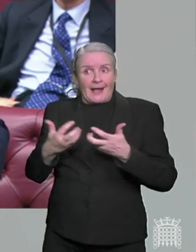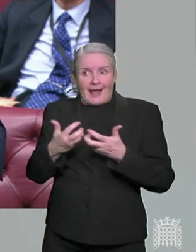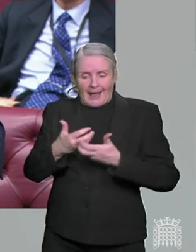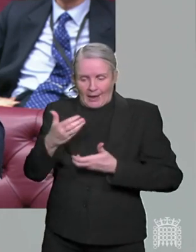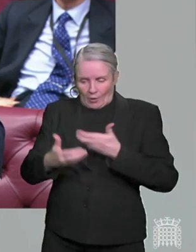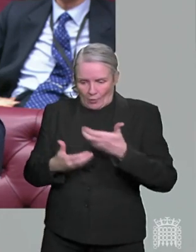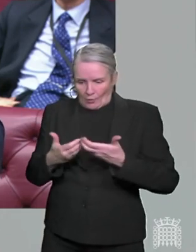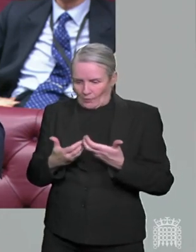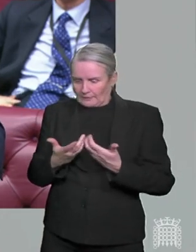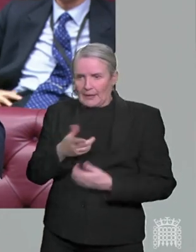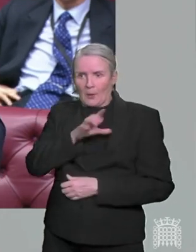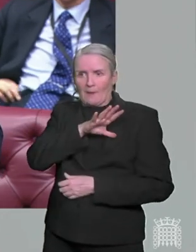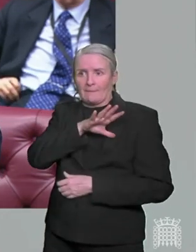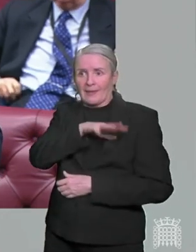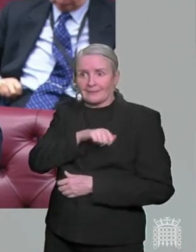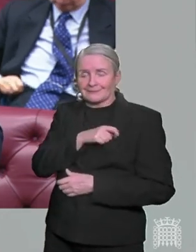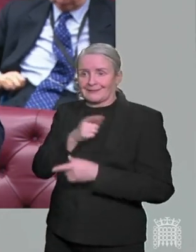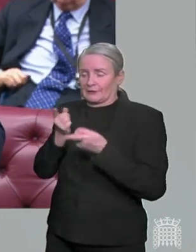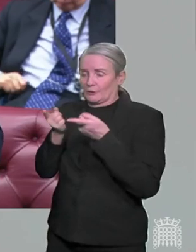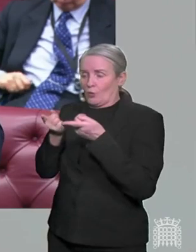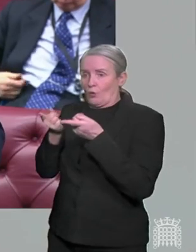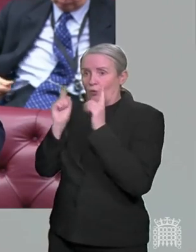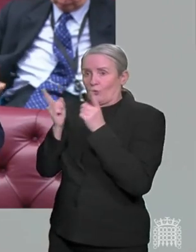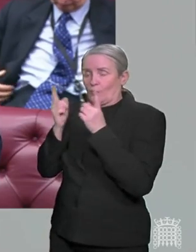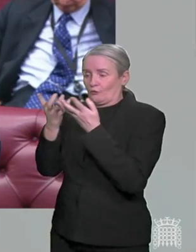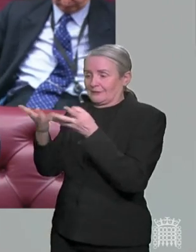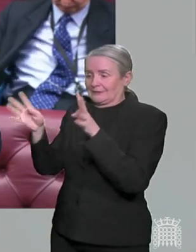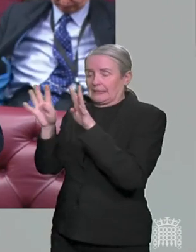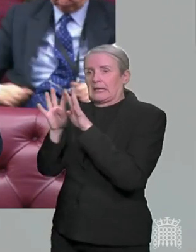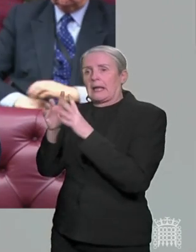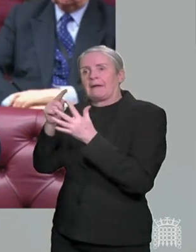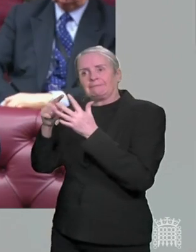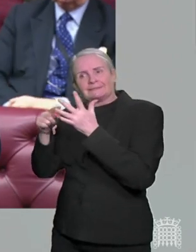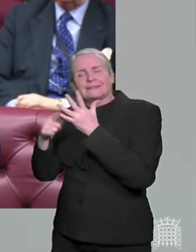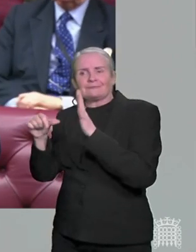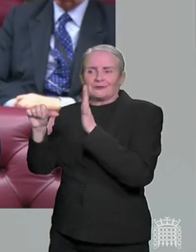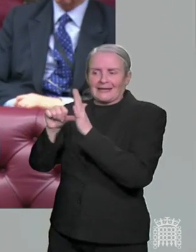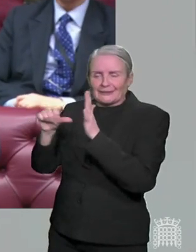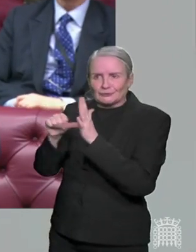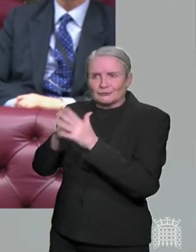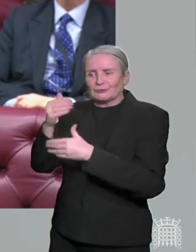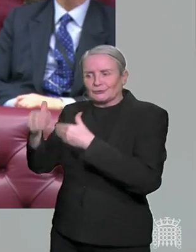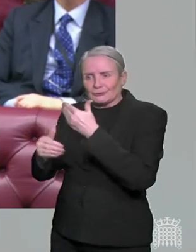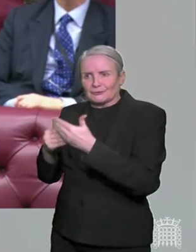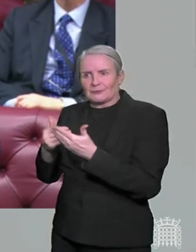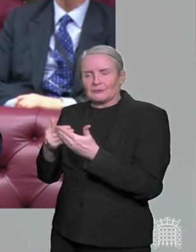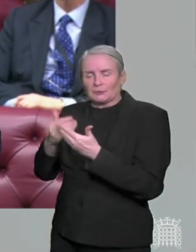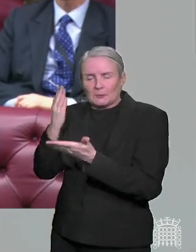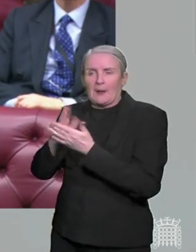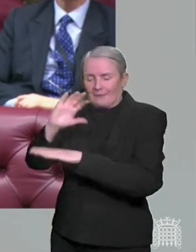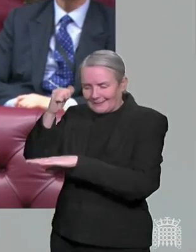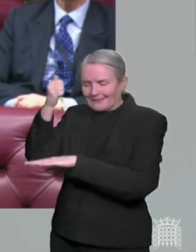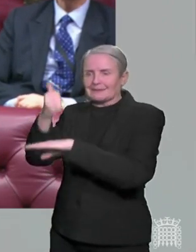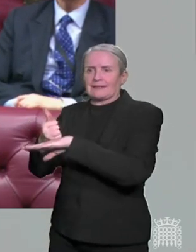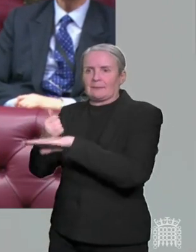the current Palestinian Authority that we have, that has a number of issues and difficulties, to a new technocratic government that